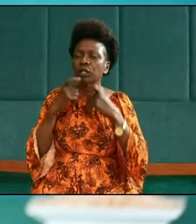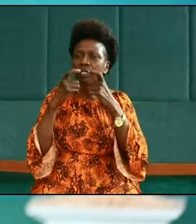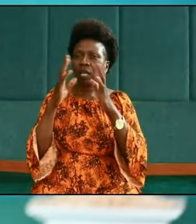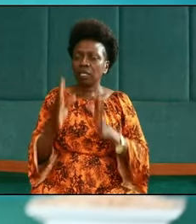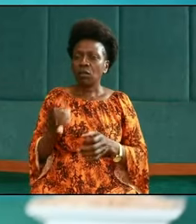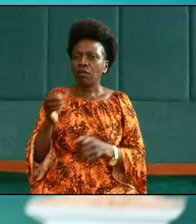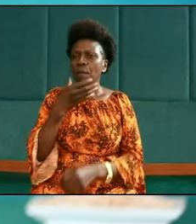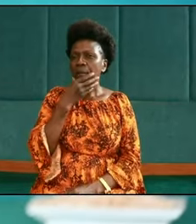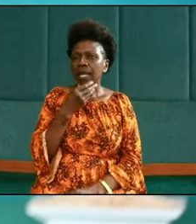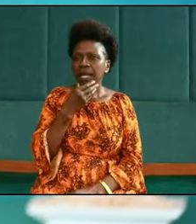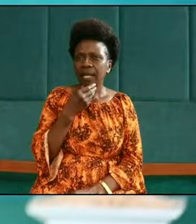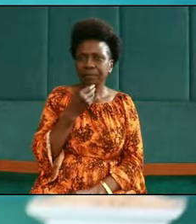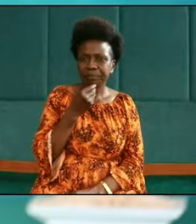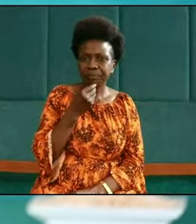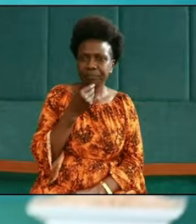of men.